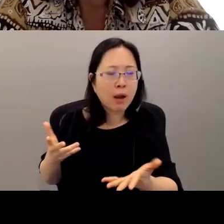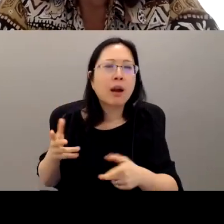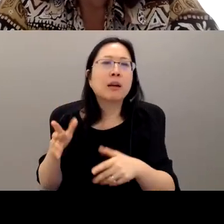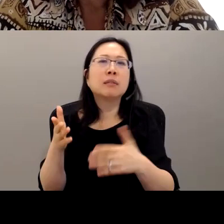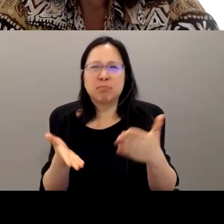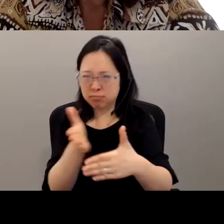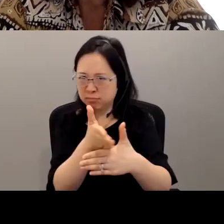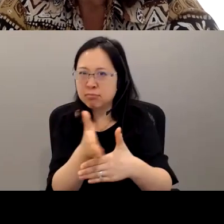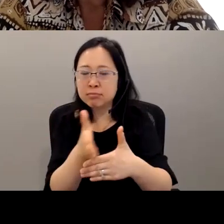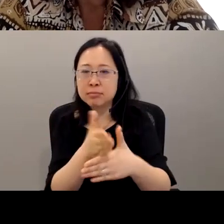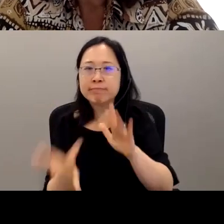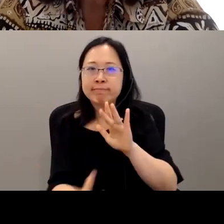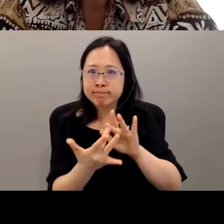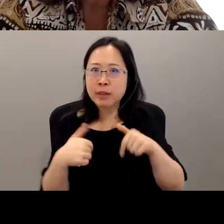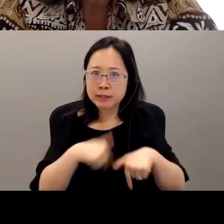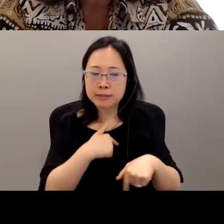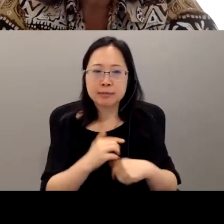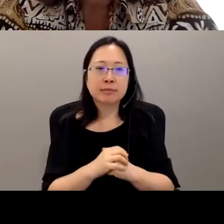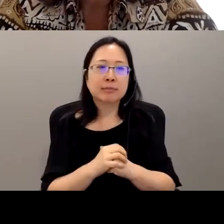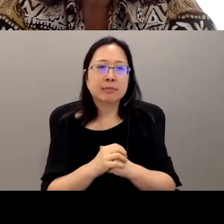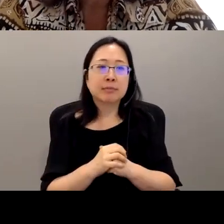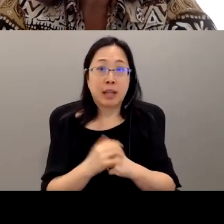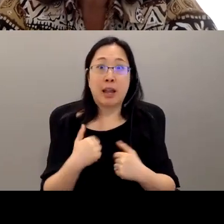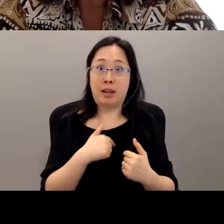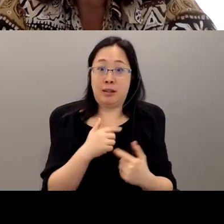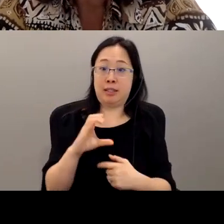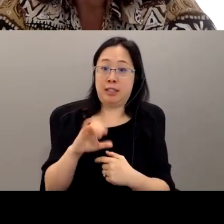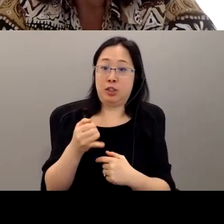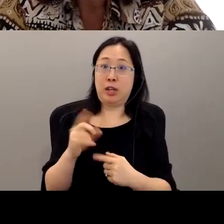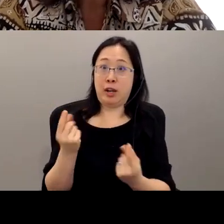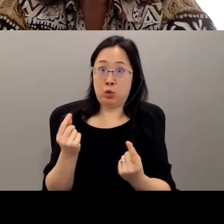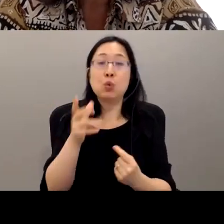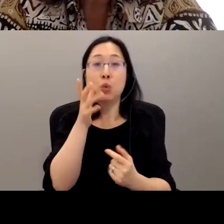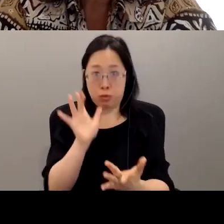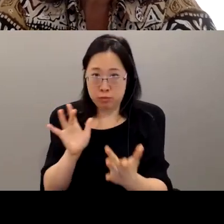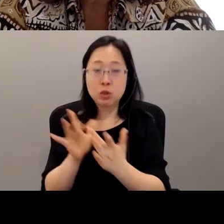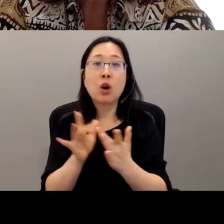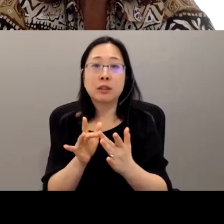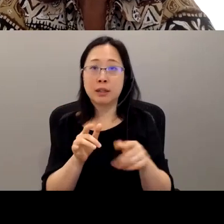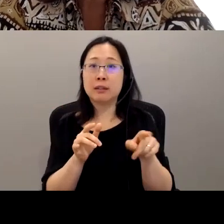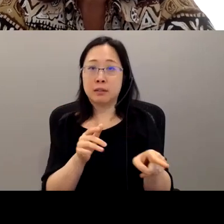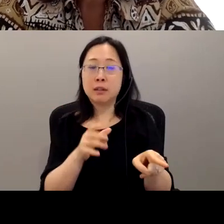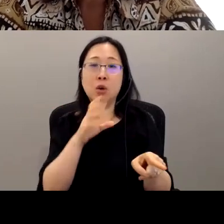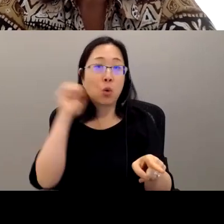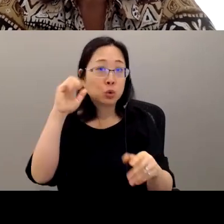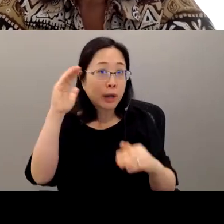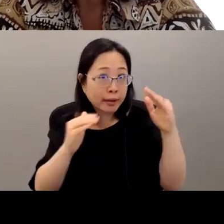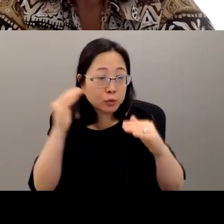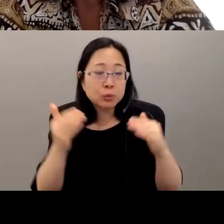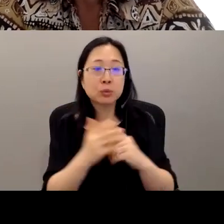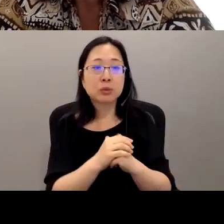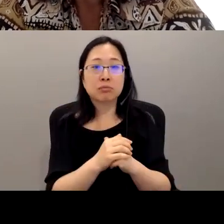would then contact the older adult if they give us a permission to do so,